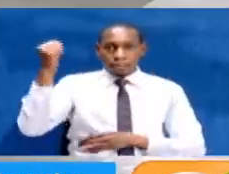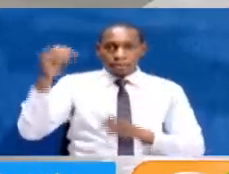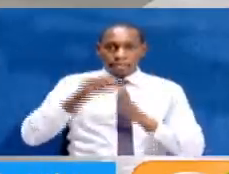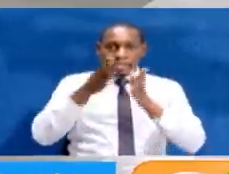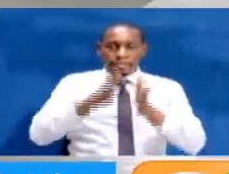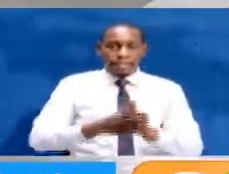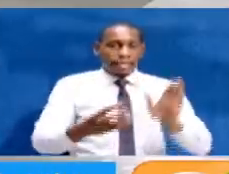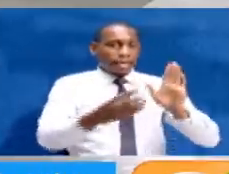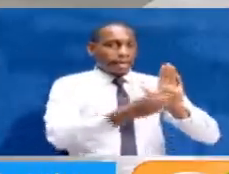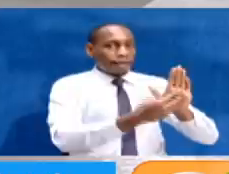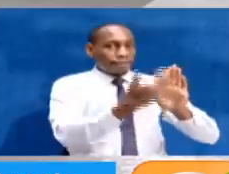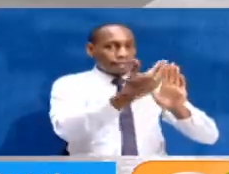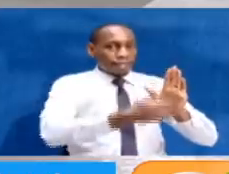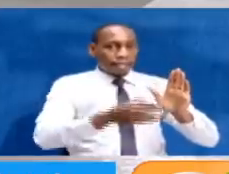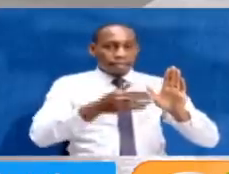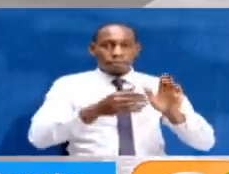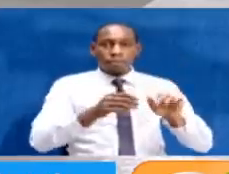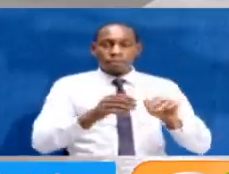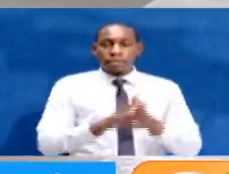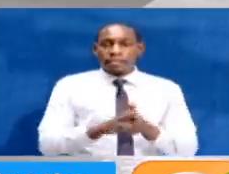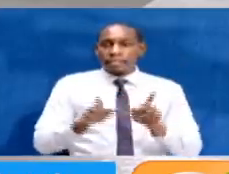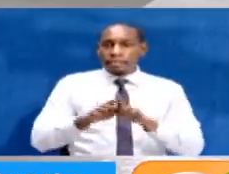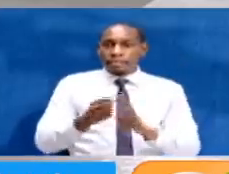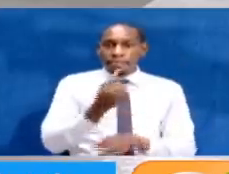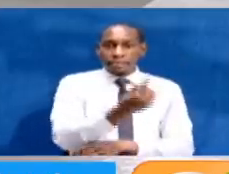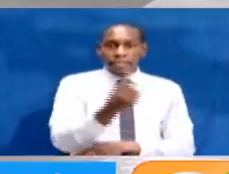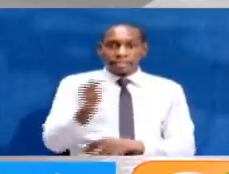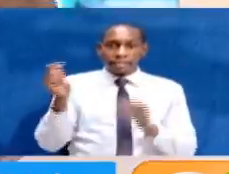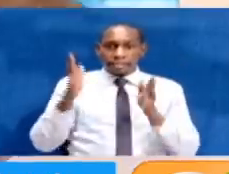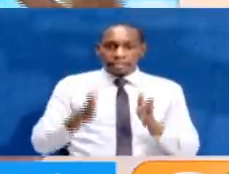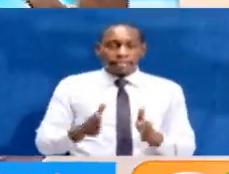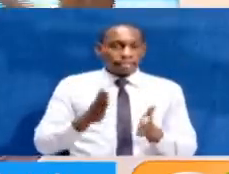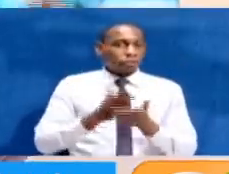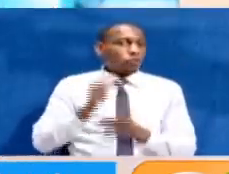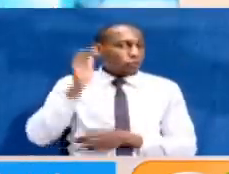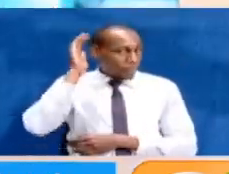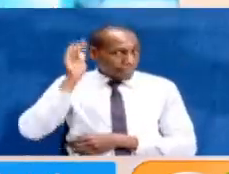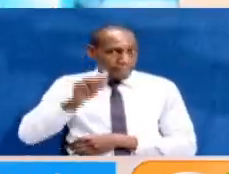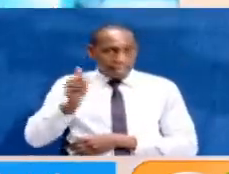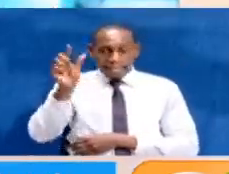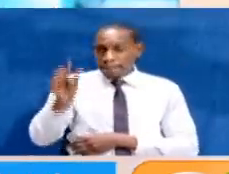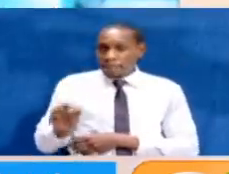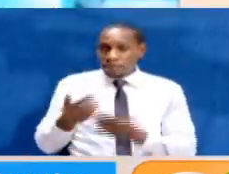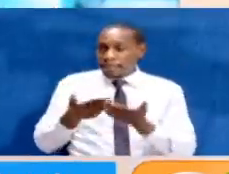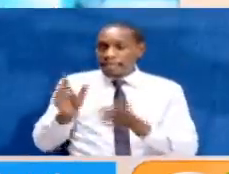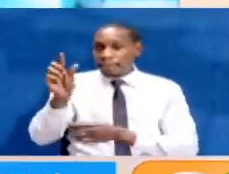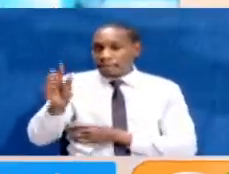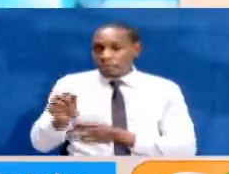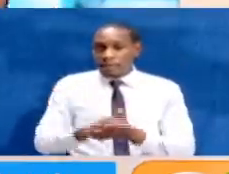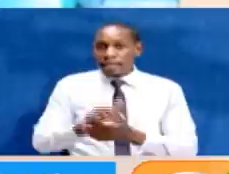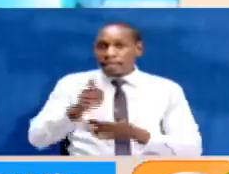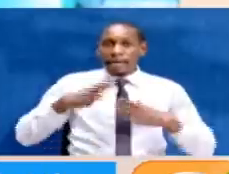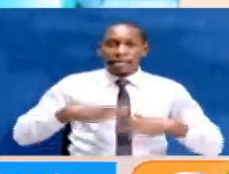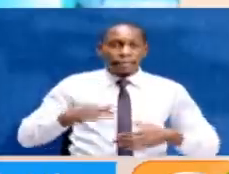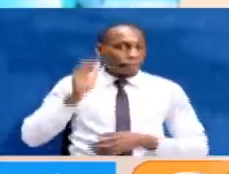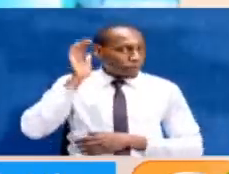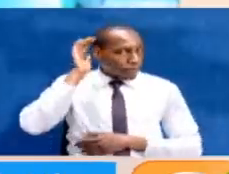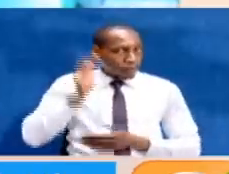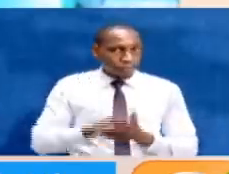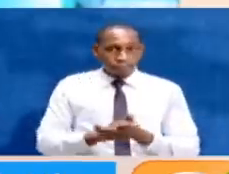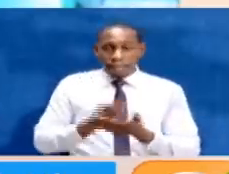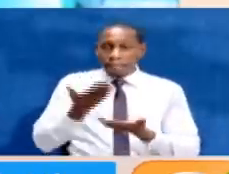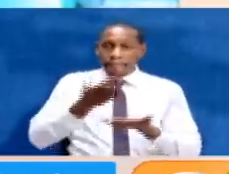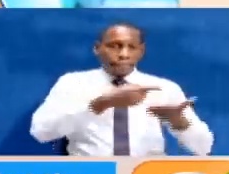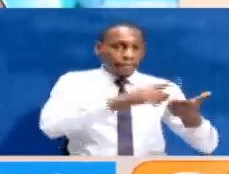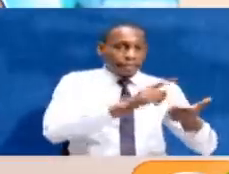they have billboards and all of these things. And every Kenyan listens to somebody, whoever that person mm-hmm. is. There are people who listen whether to, right